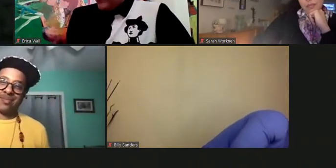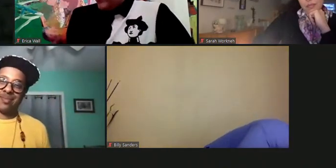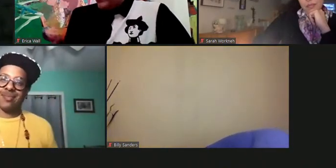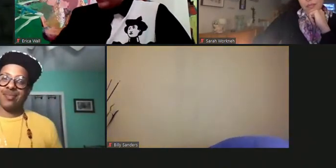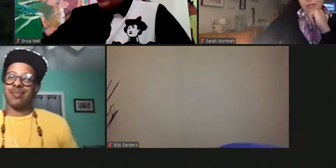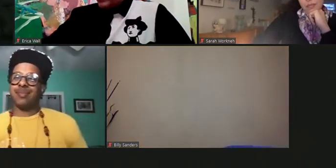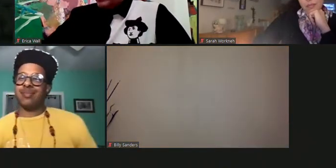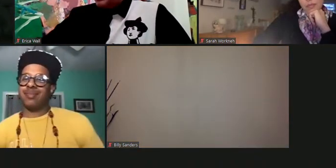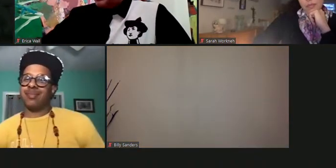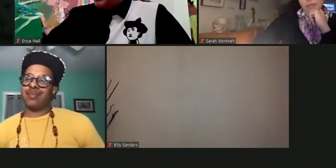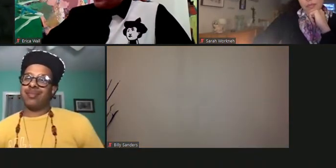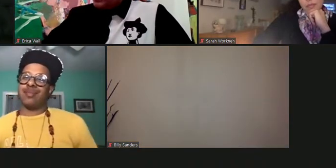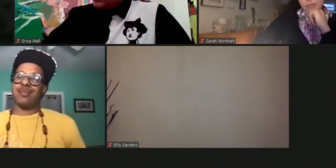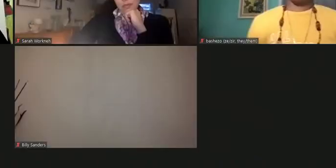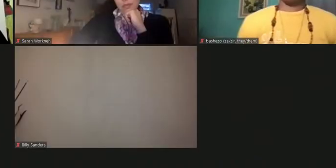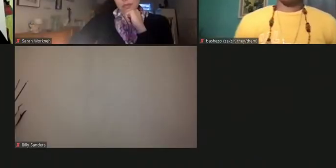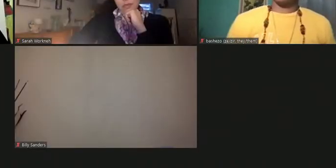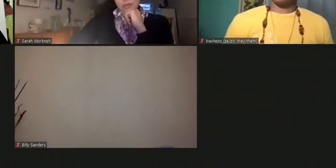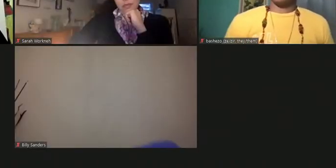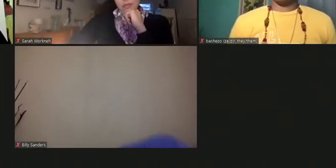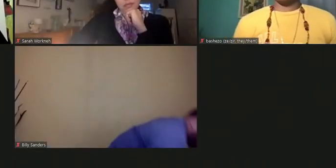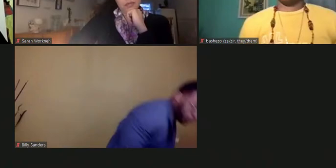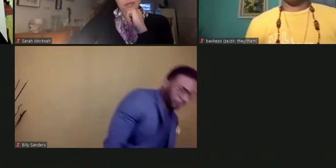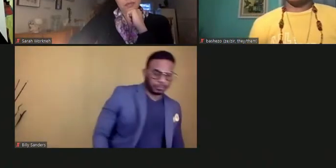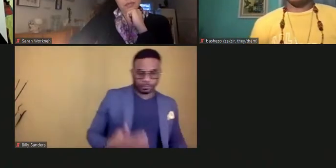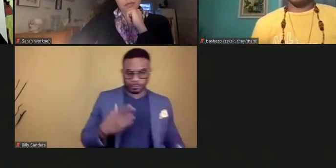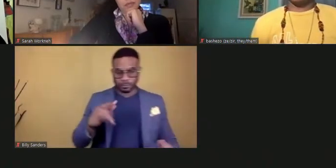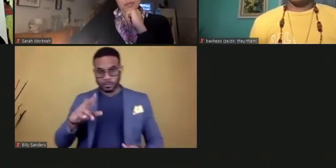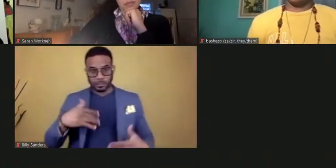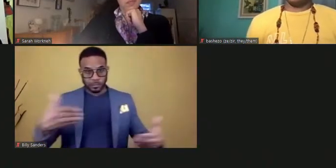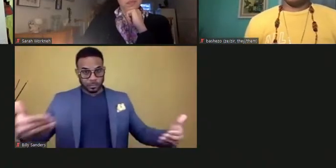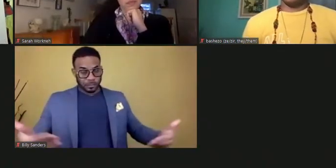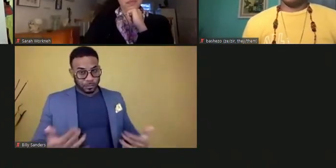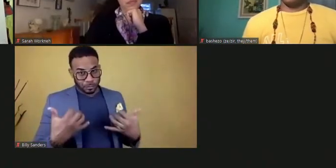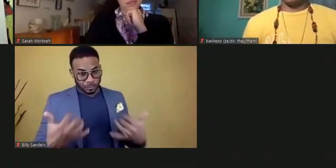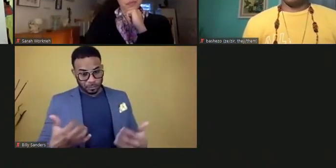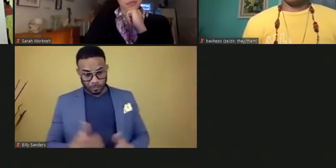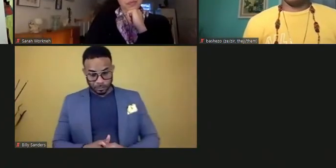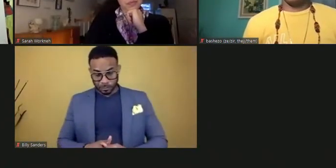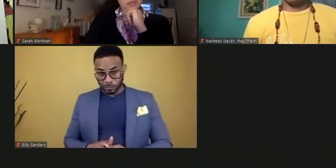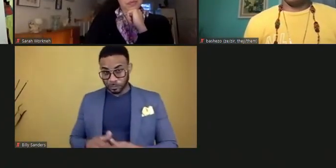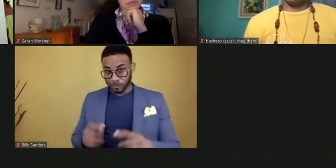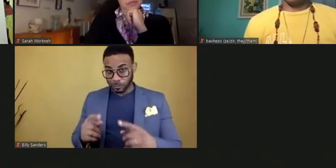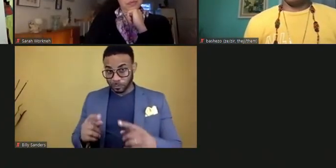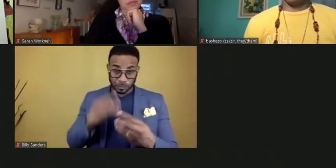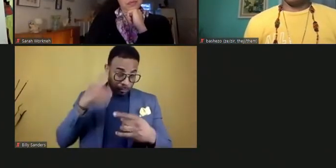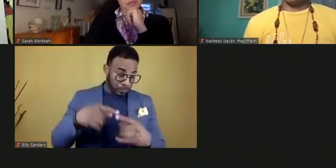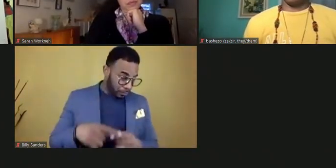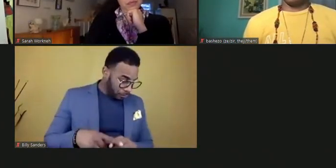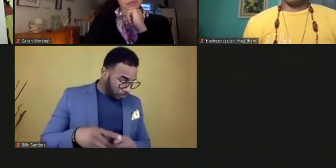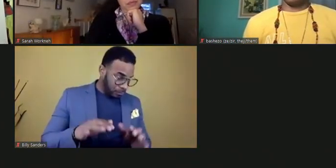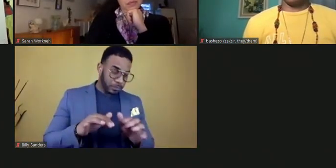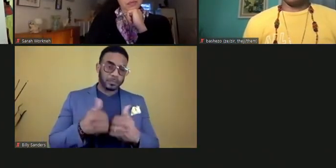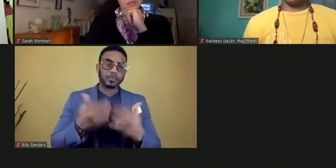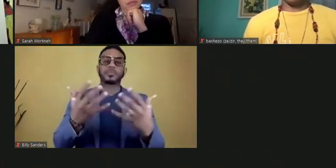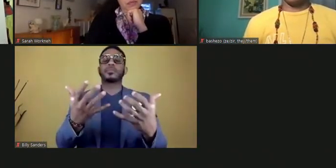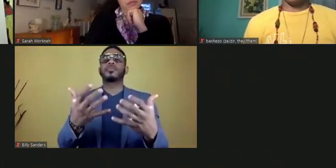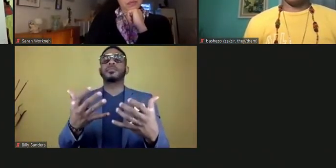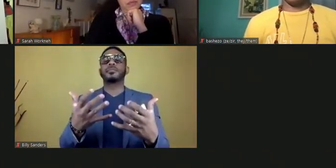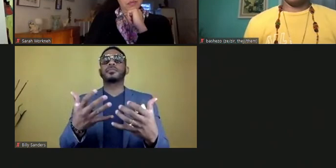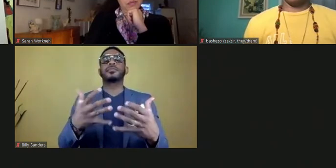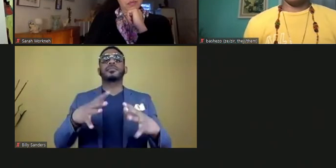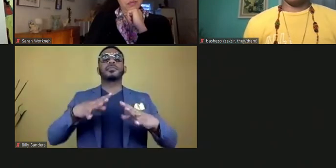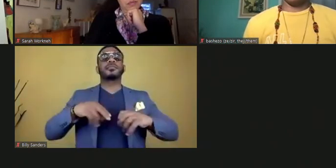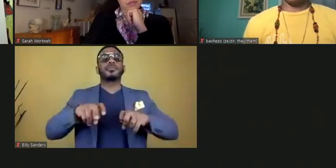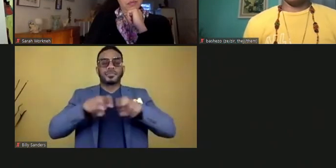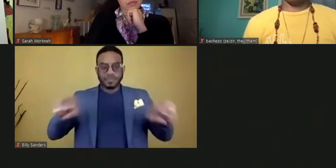Thank you, Laura. I just want to invite the audience to think about how they want to take in this